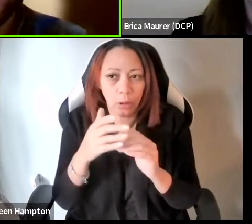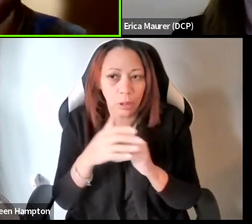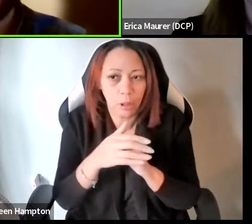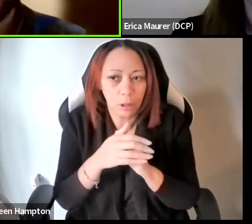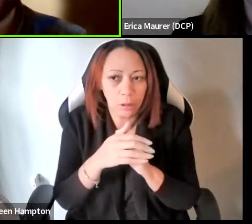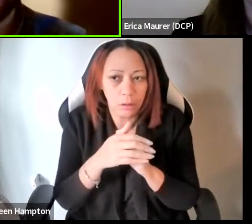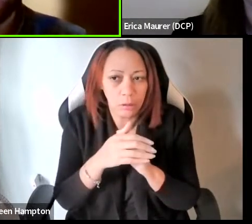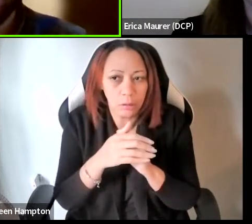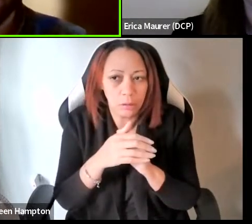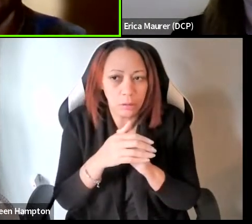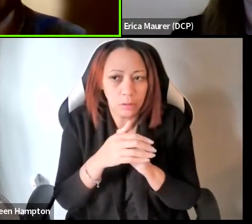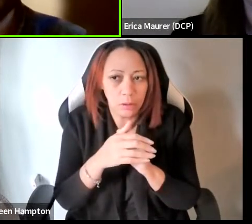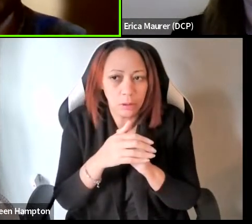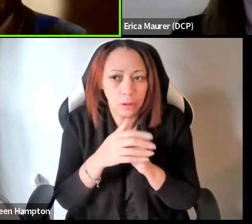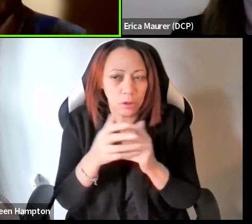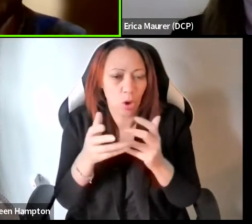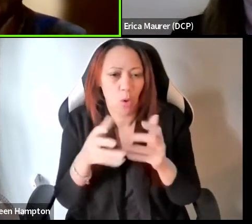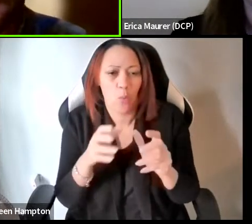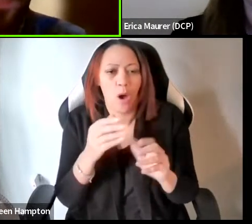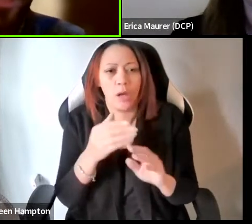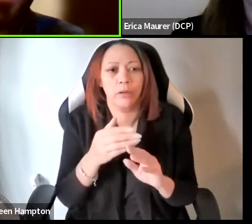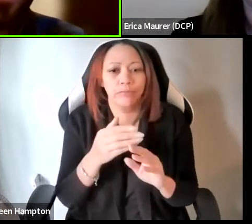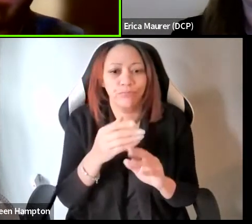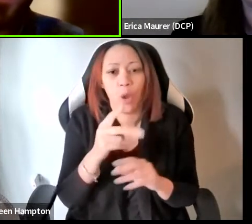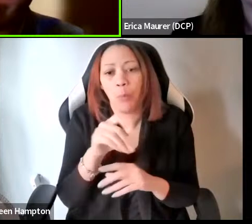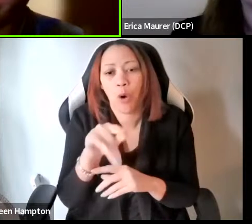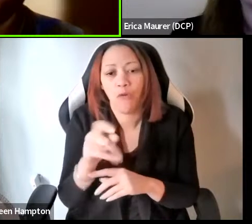pro forma document that is largely ignored?